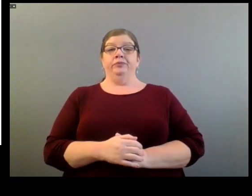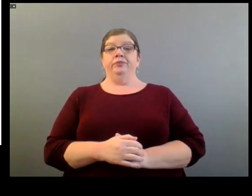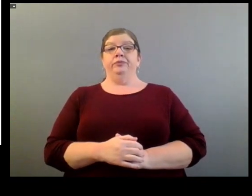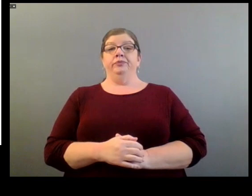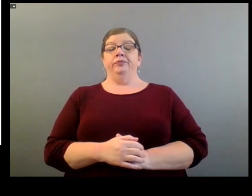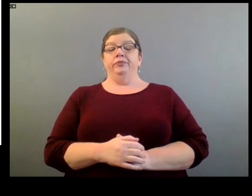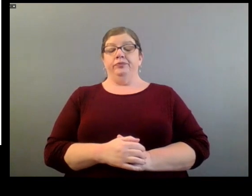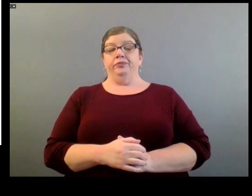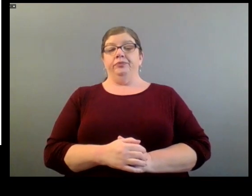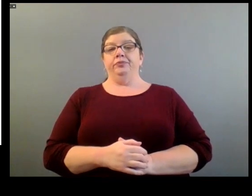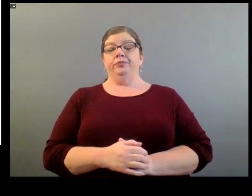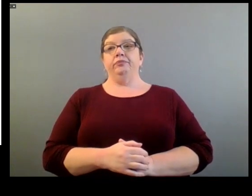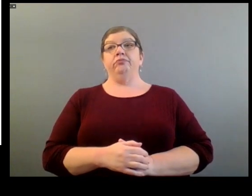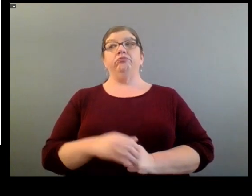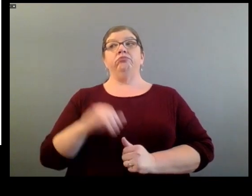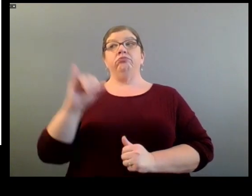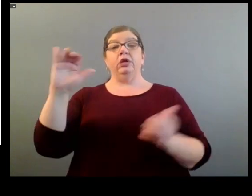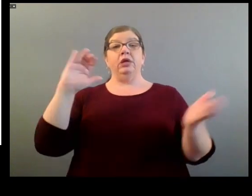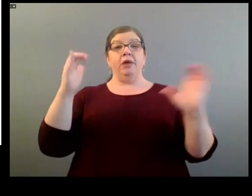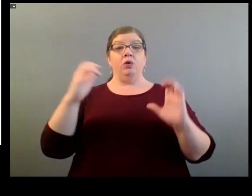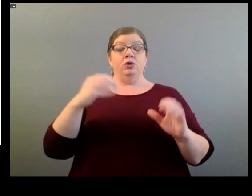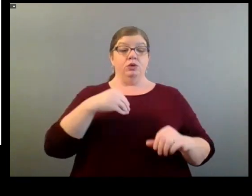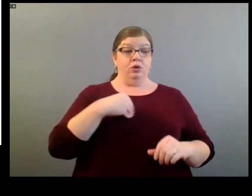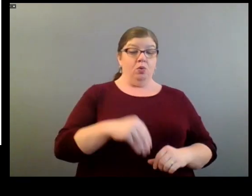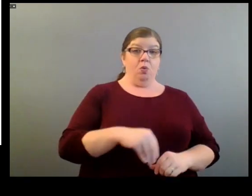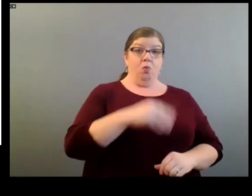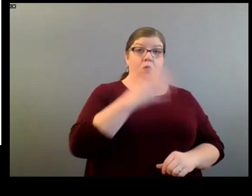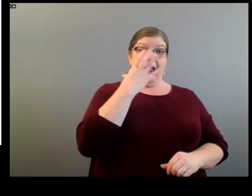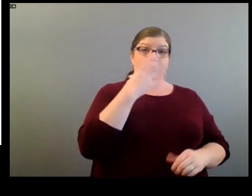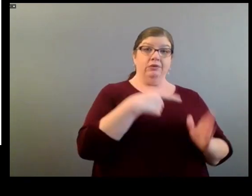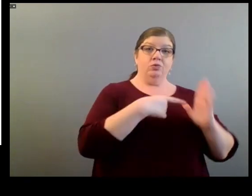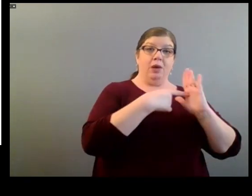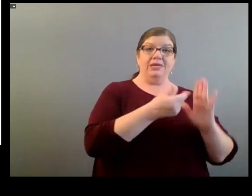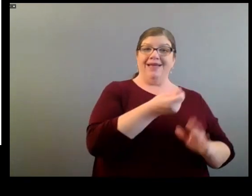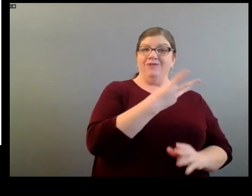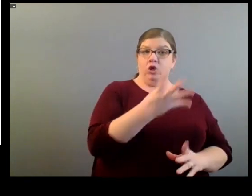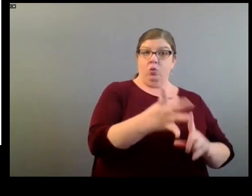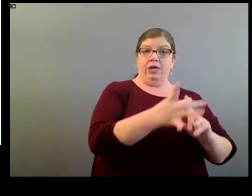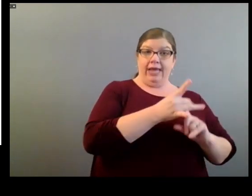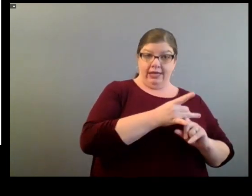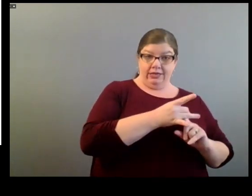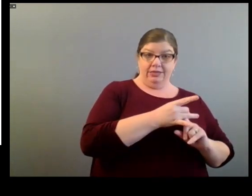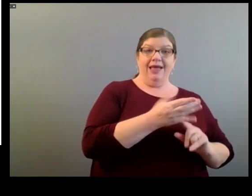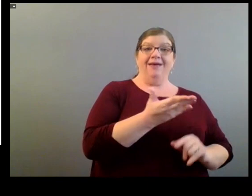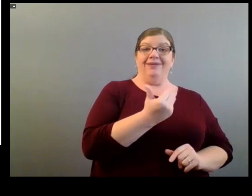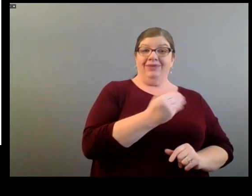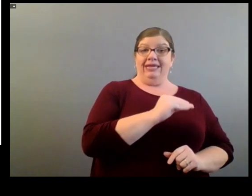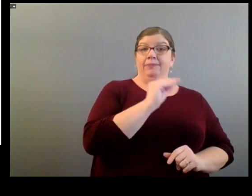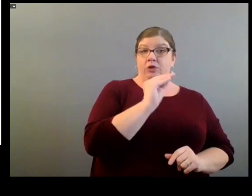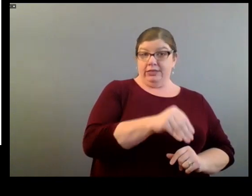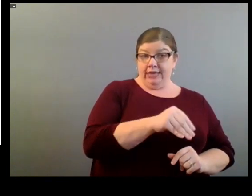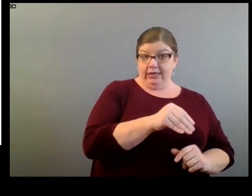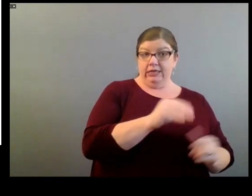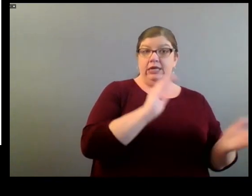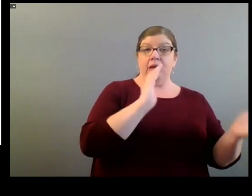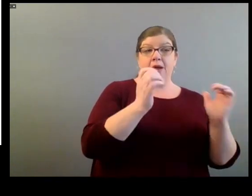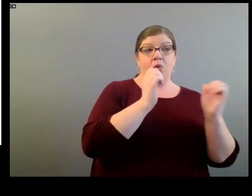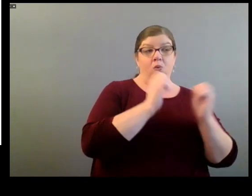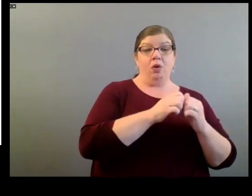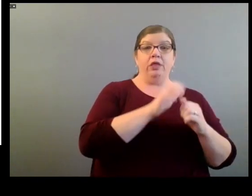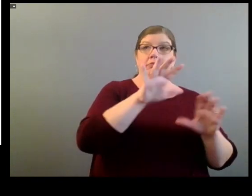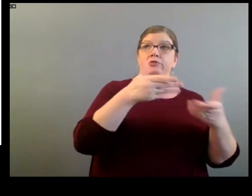In comparison, whites represented fewer cases, 15%, compared to their